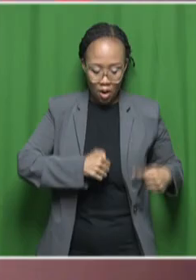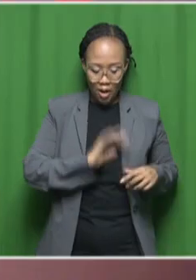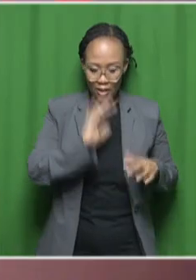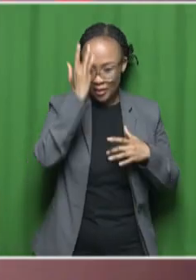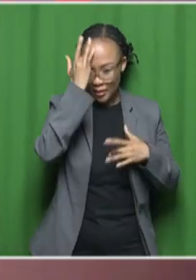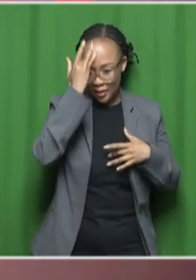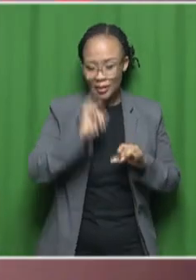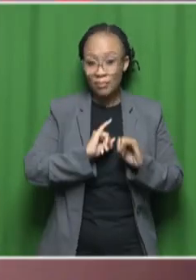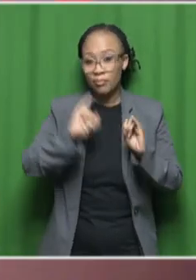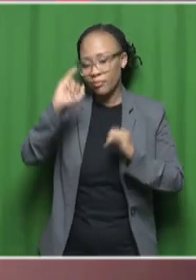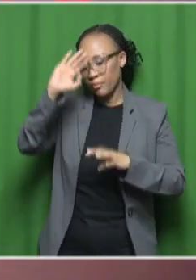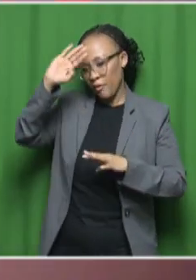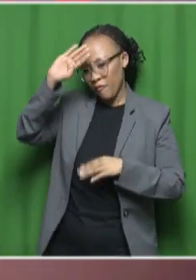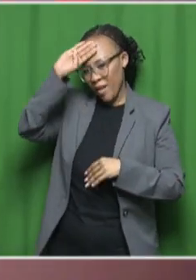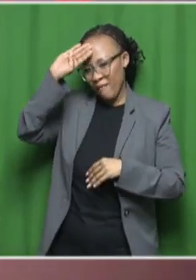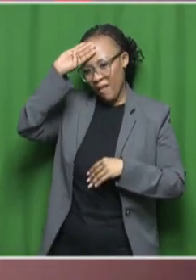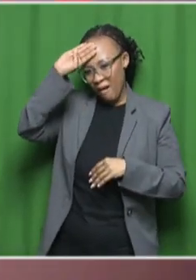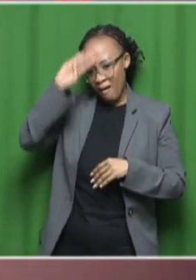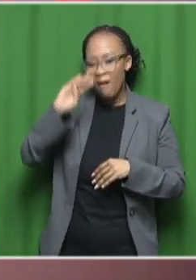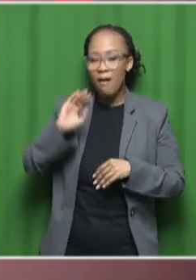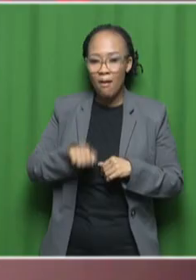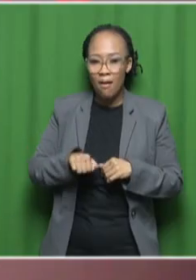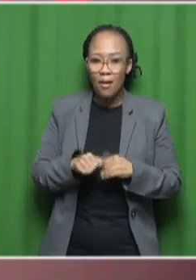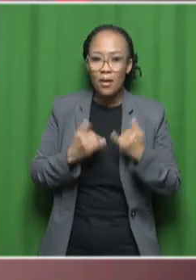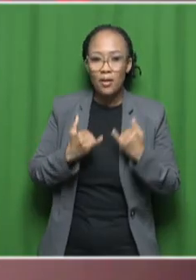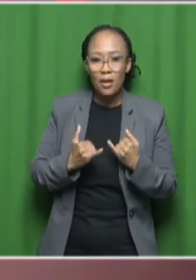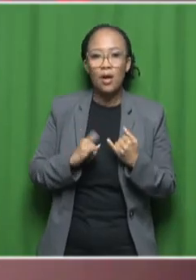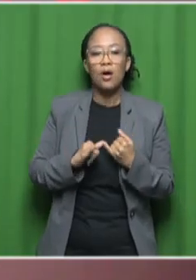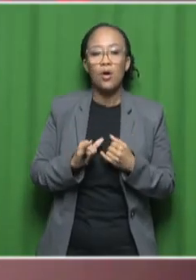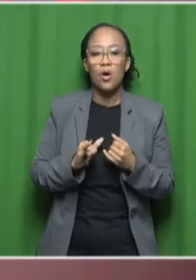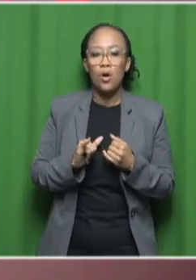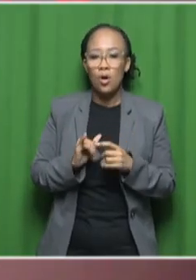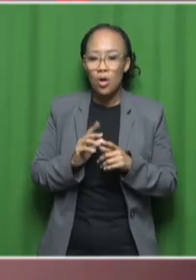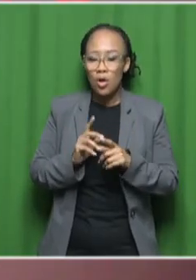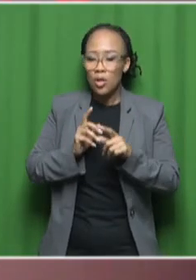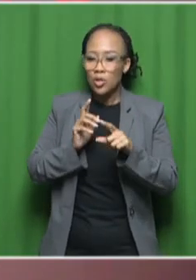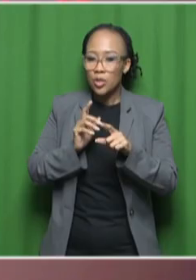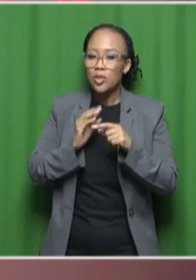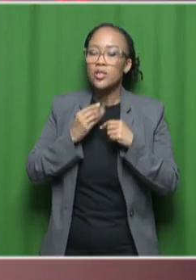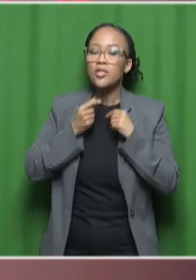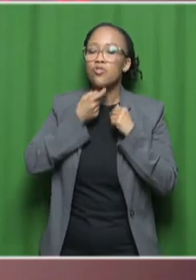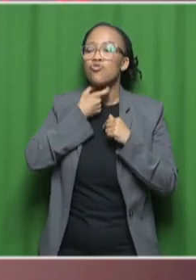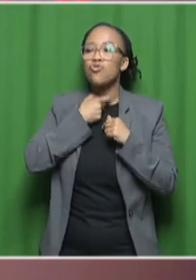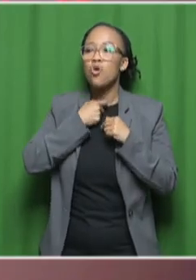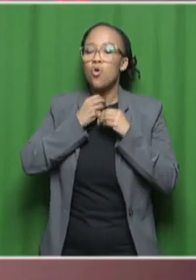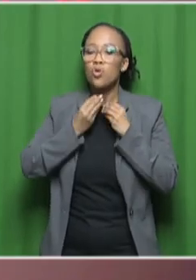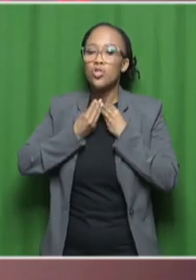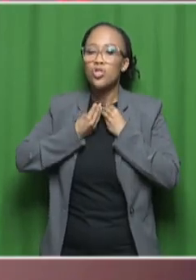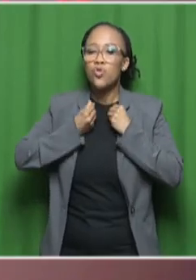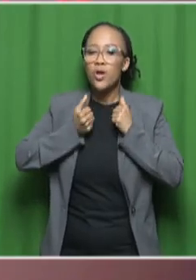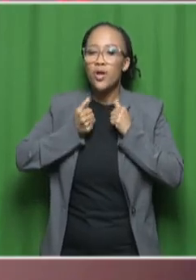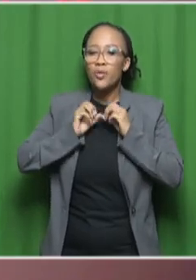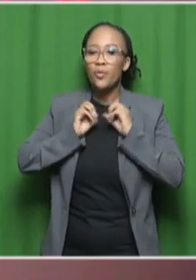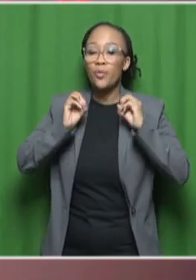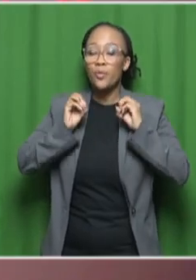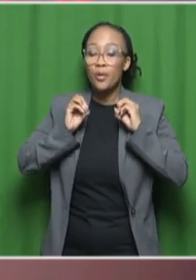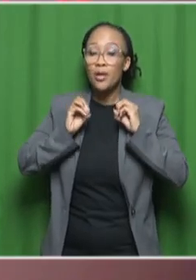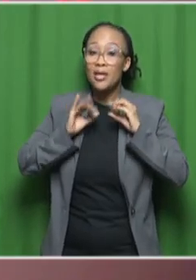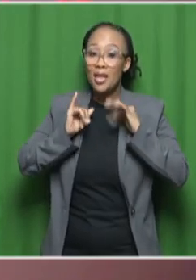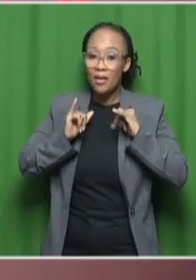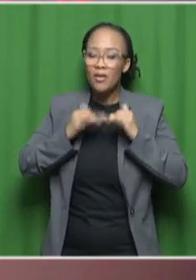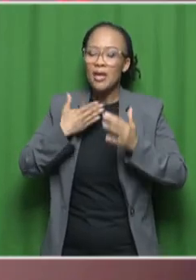A stark reminder there from Ernst that untreated strep throat can actually lead to potentially fatal